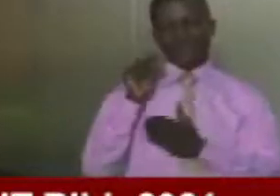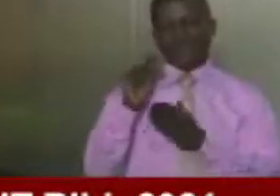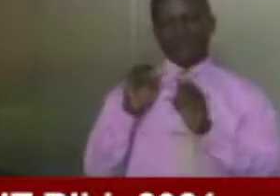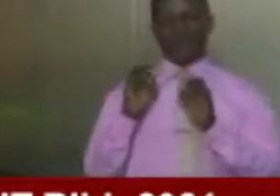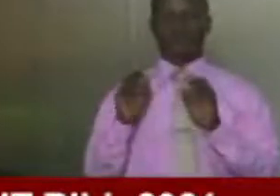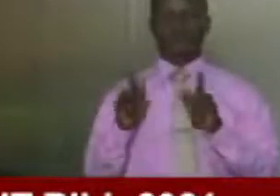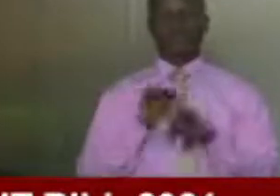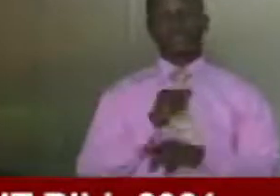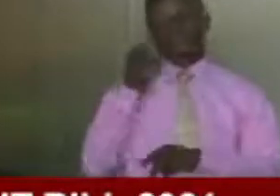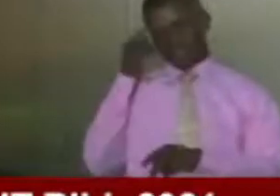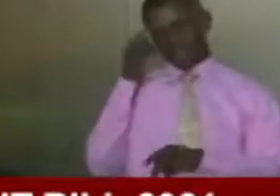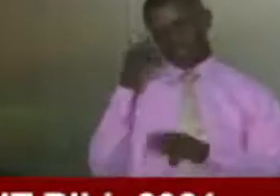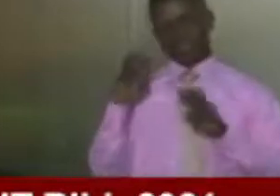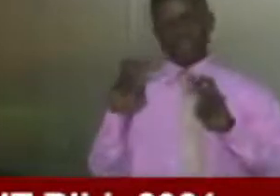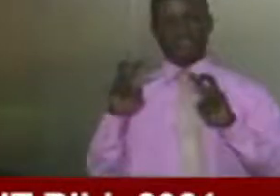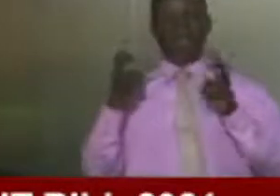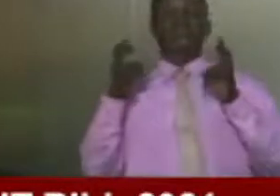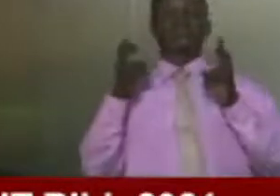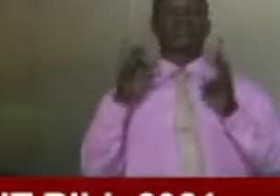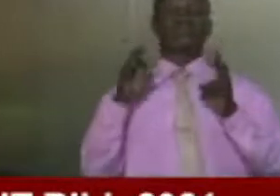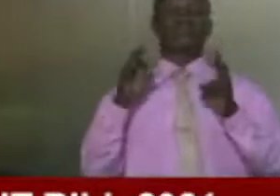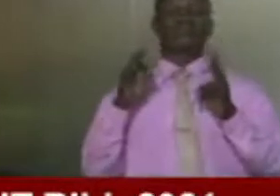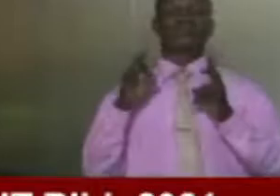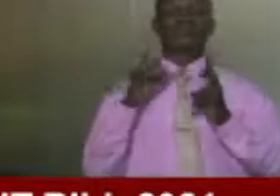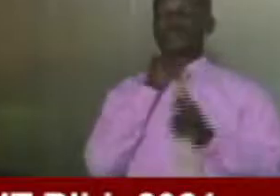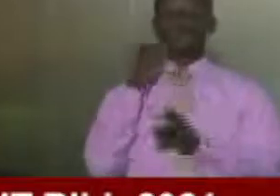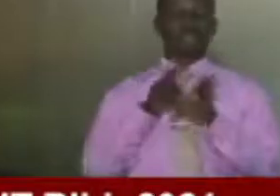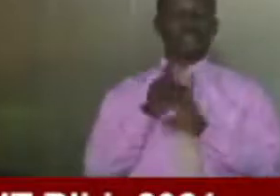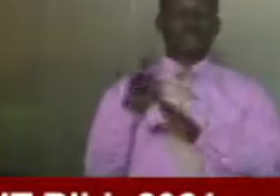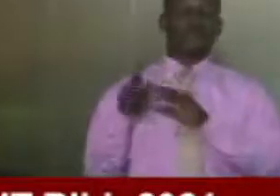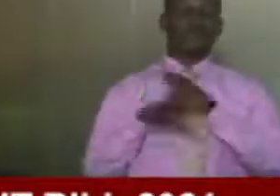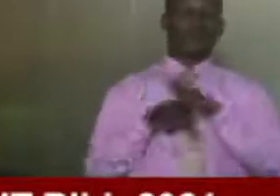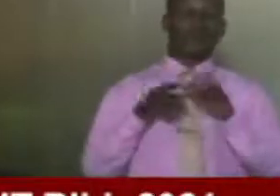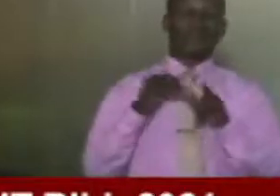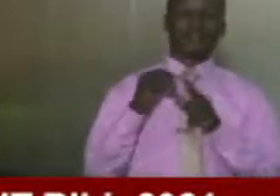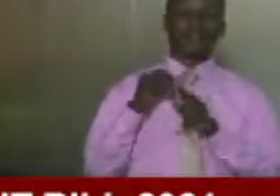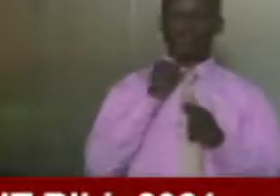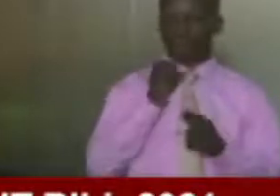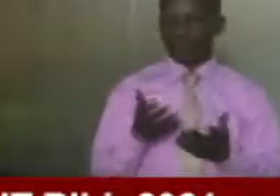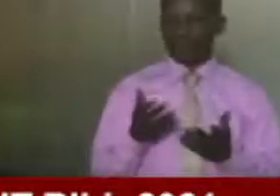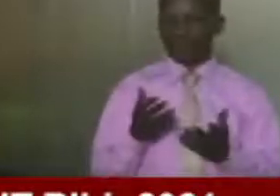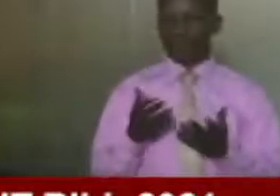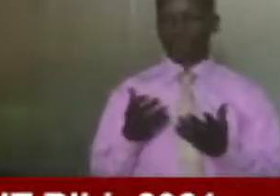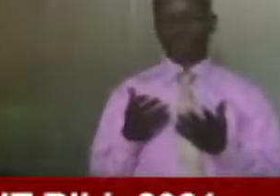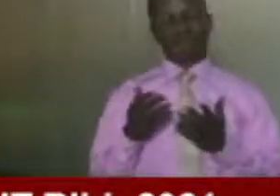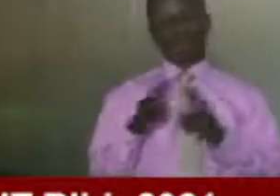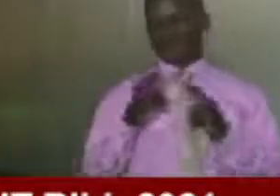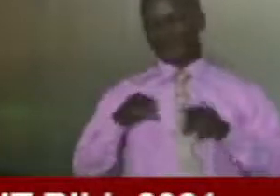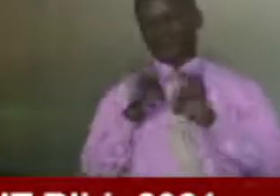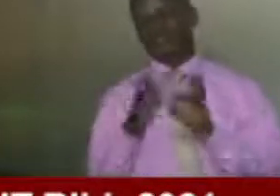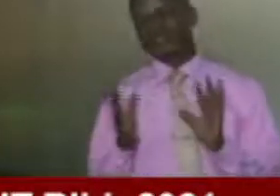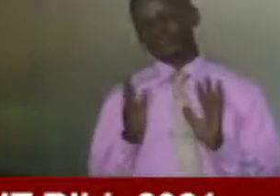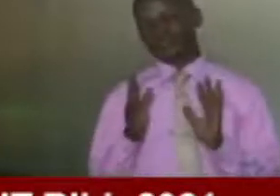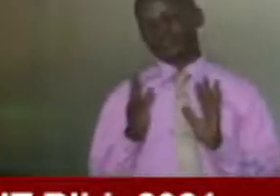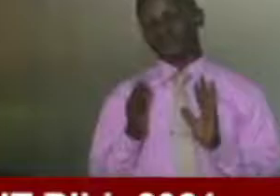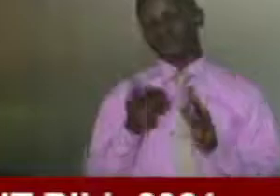I think the issue of direct and indirect primaries, since the president has thrown a challenge in his interview with you, has